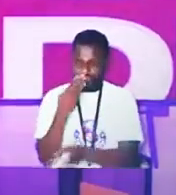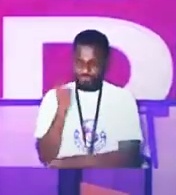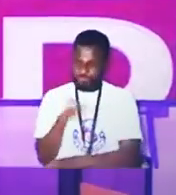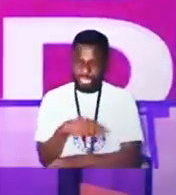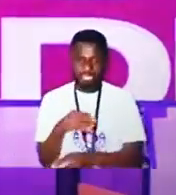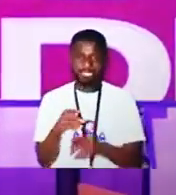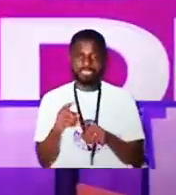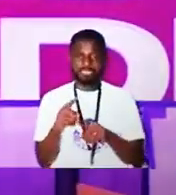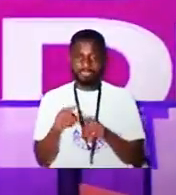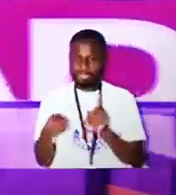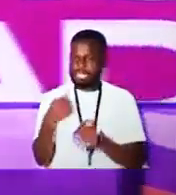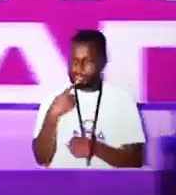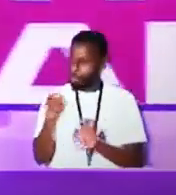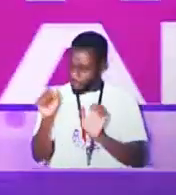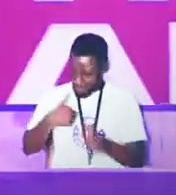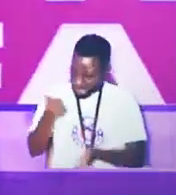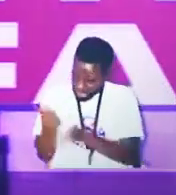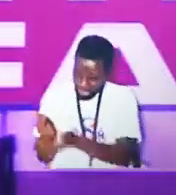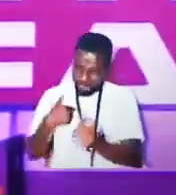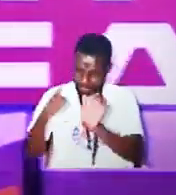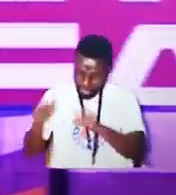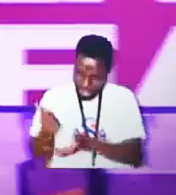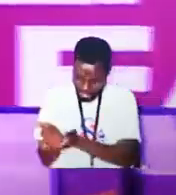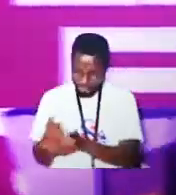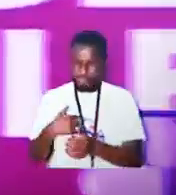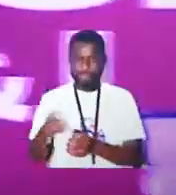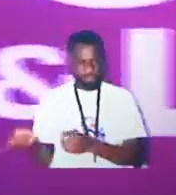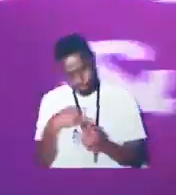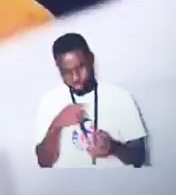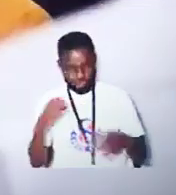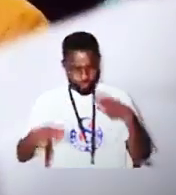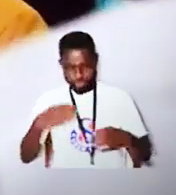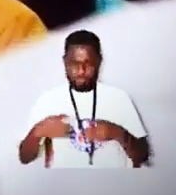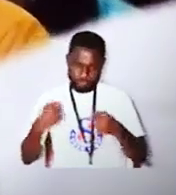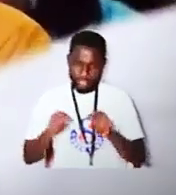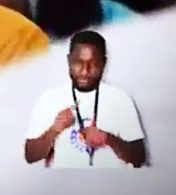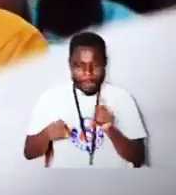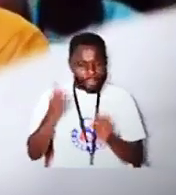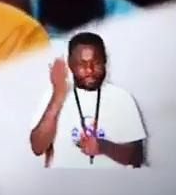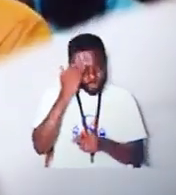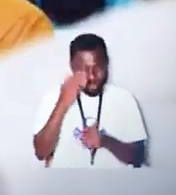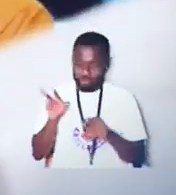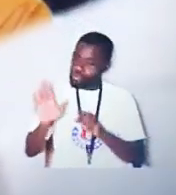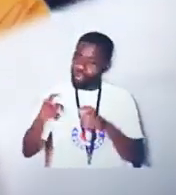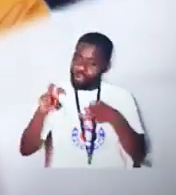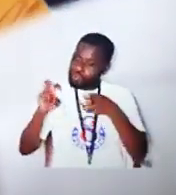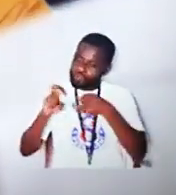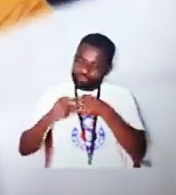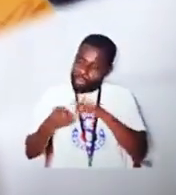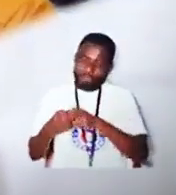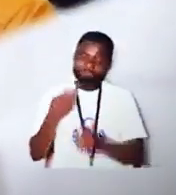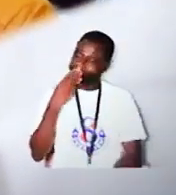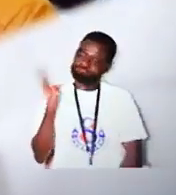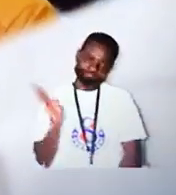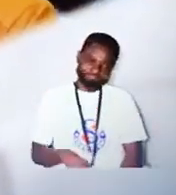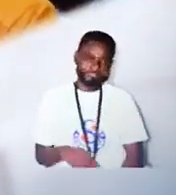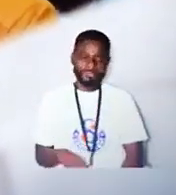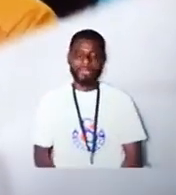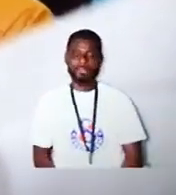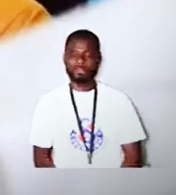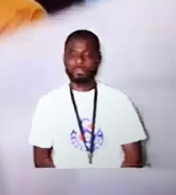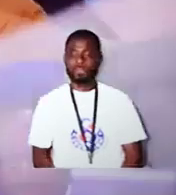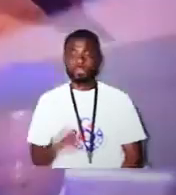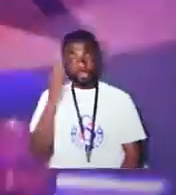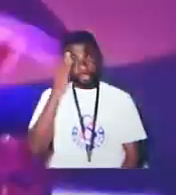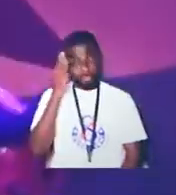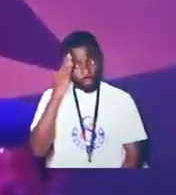that, but I can help. Let's go and try. But you know that this case is so bad. You know what he's going to try? He's